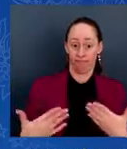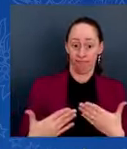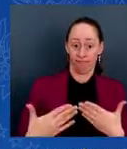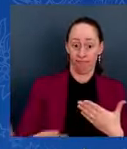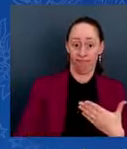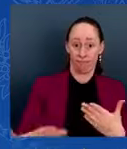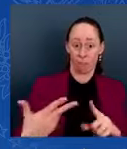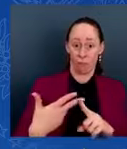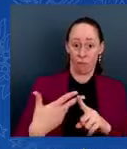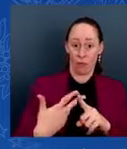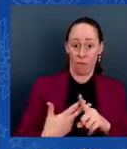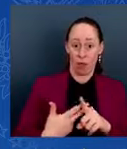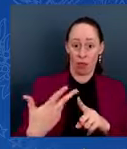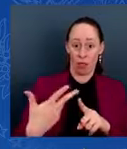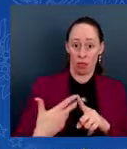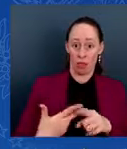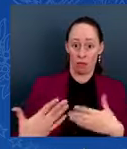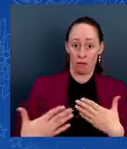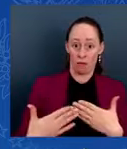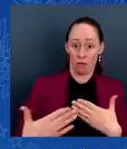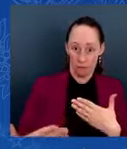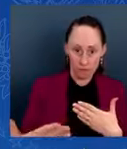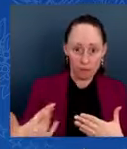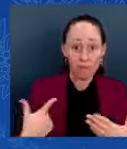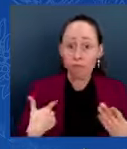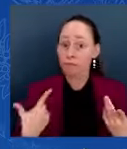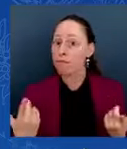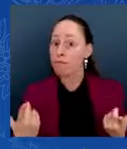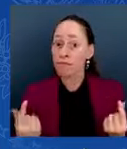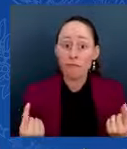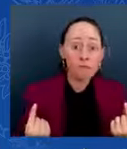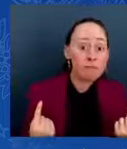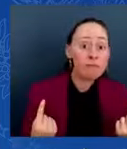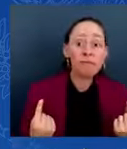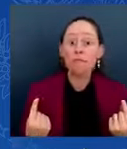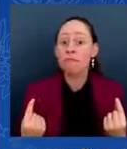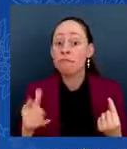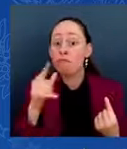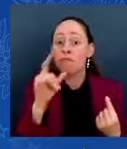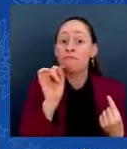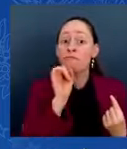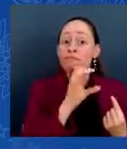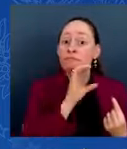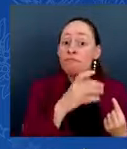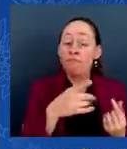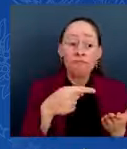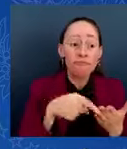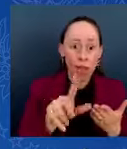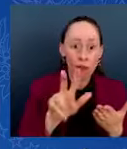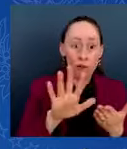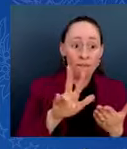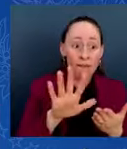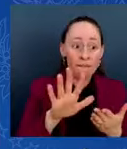done, everybody should qualify for that $35 a month. Every American. I mean it.